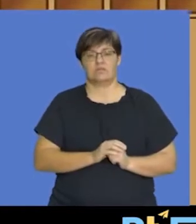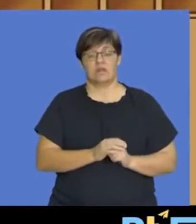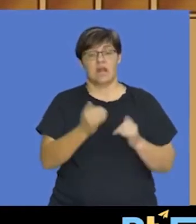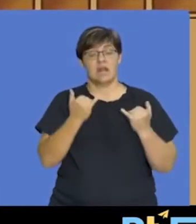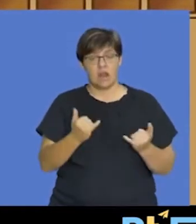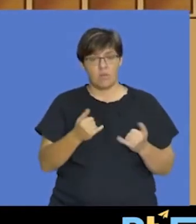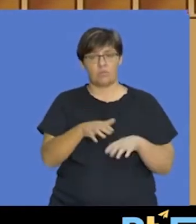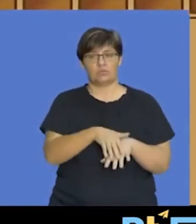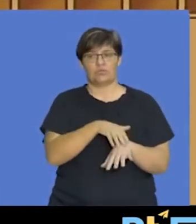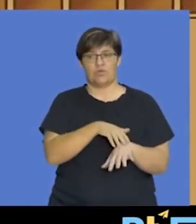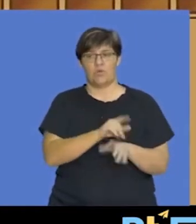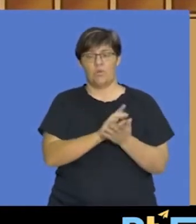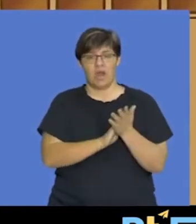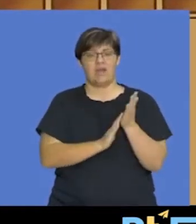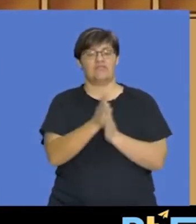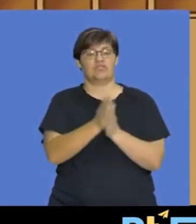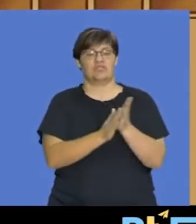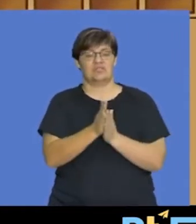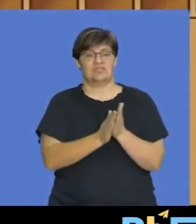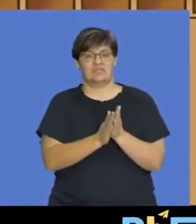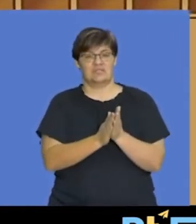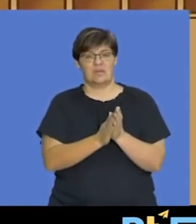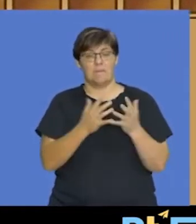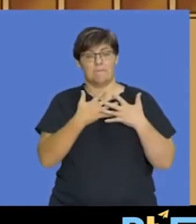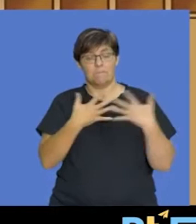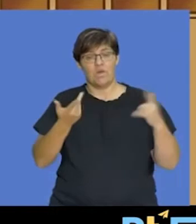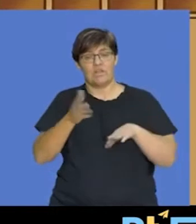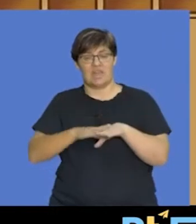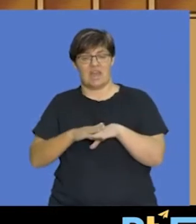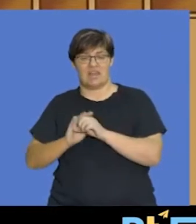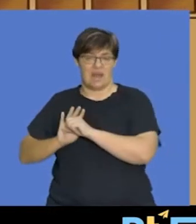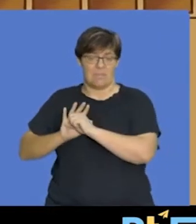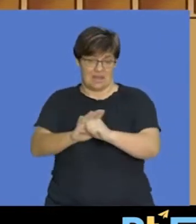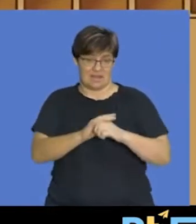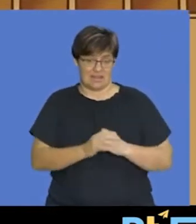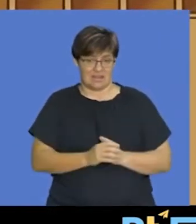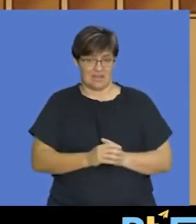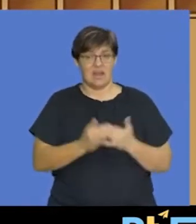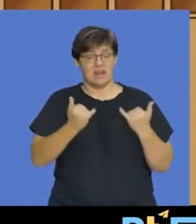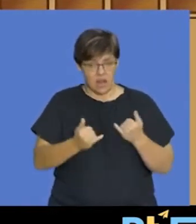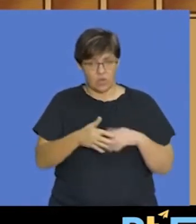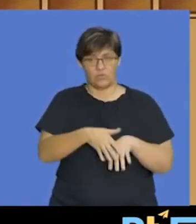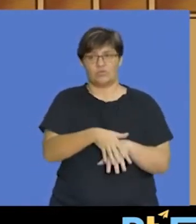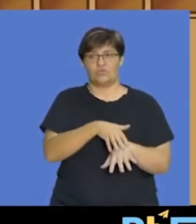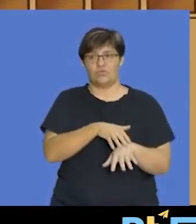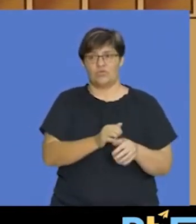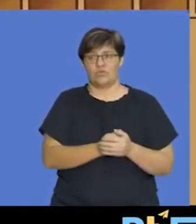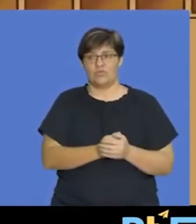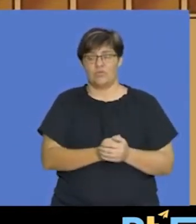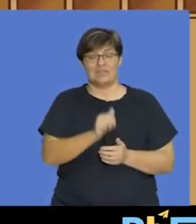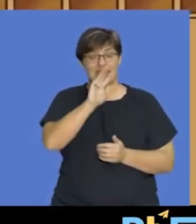Now it's going to slow down because friction is now bigger than the applied force. So he's actually going to slow down. But